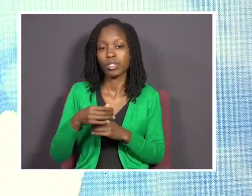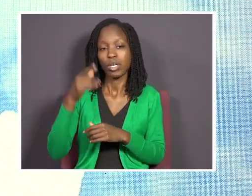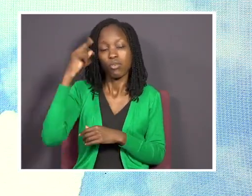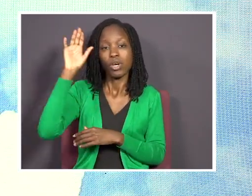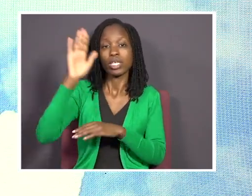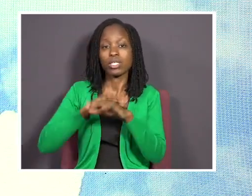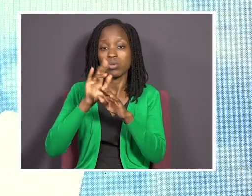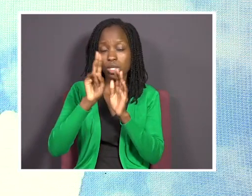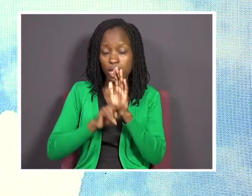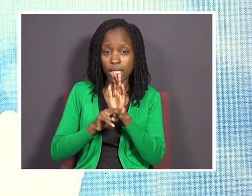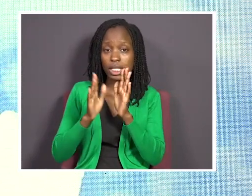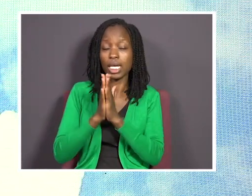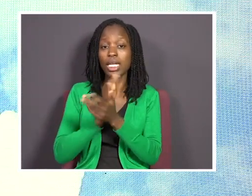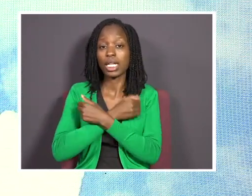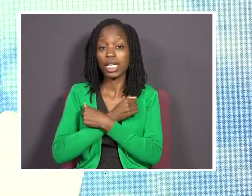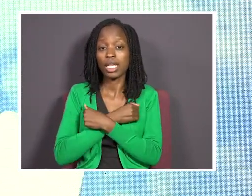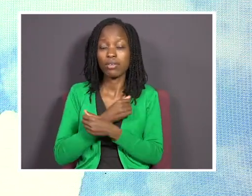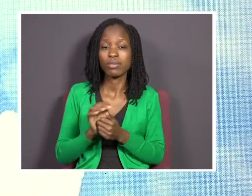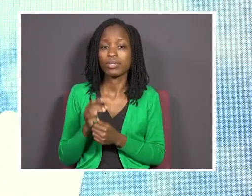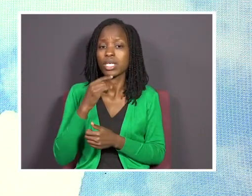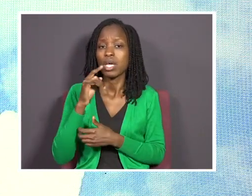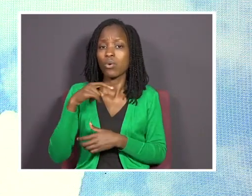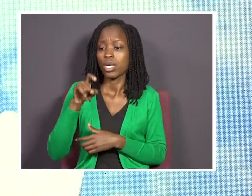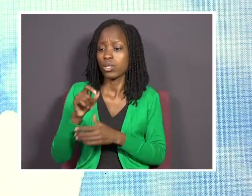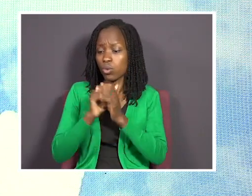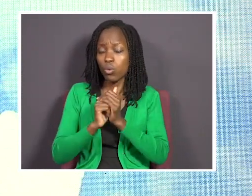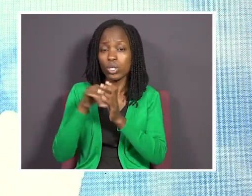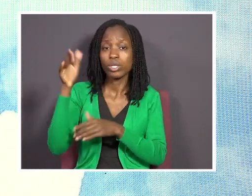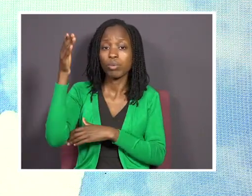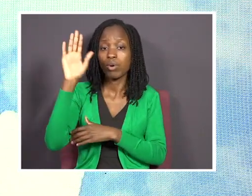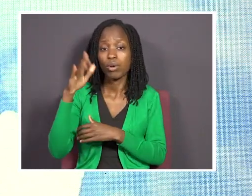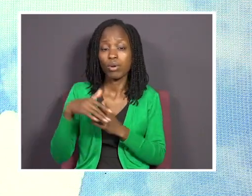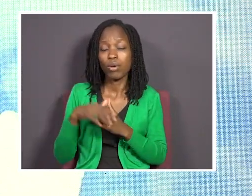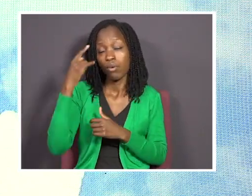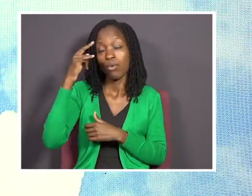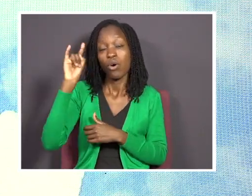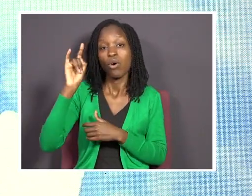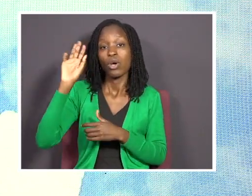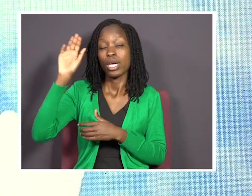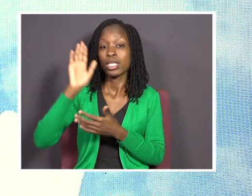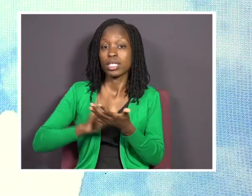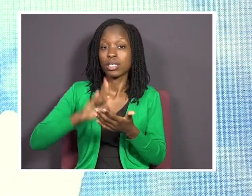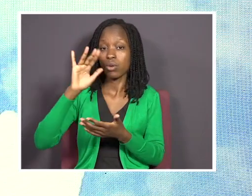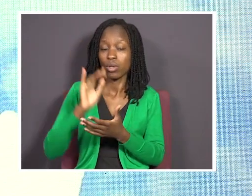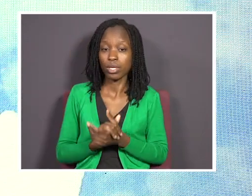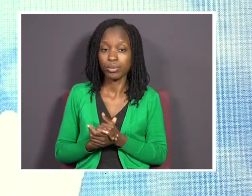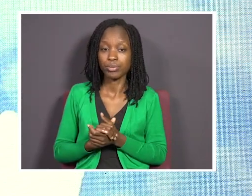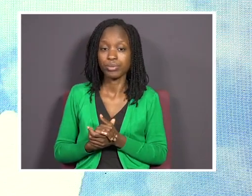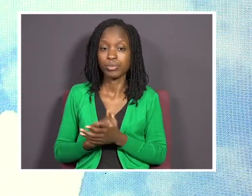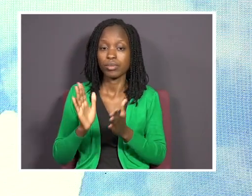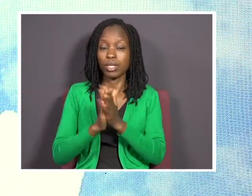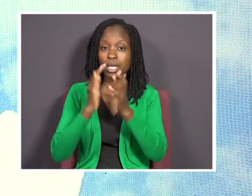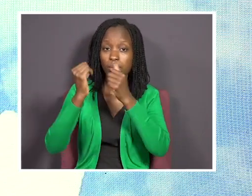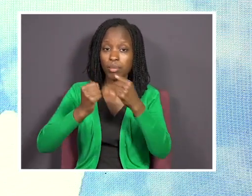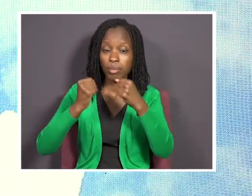goodness and compassion. He says that we should worship God for his glory, or his